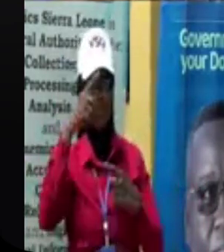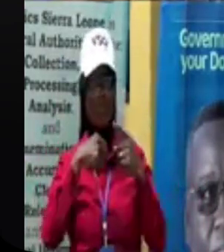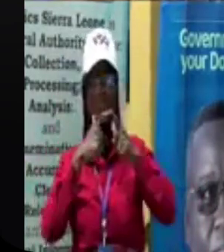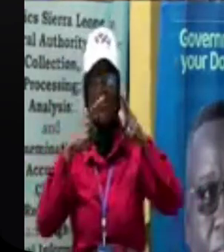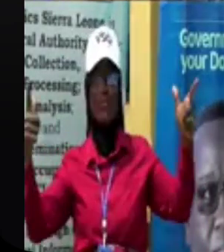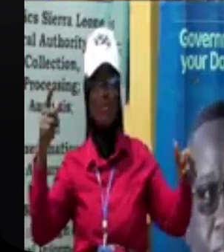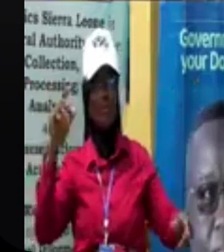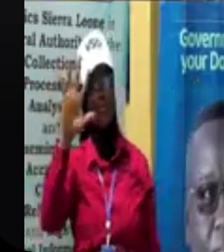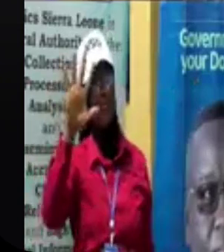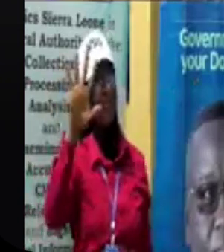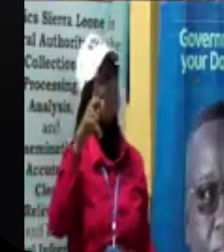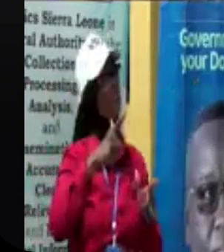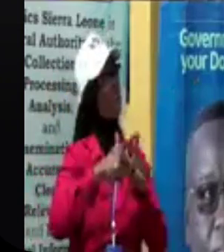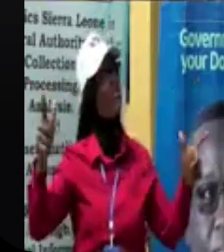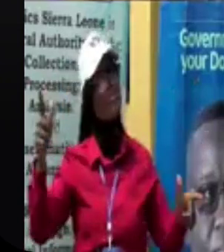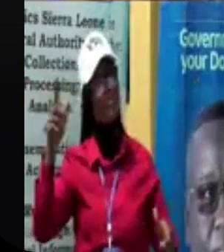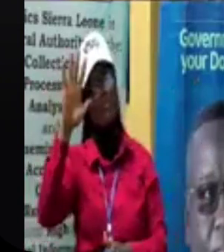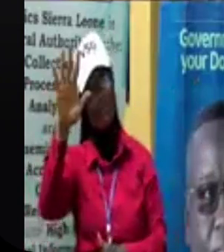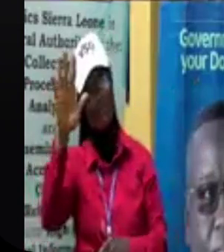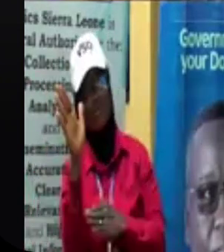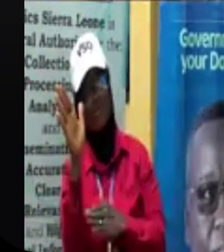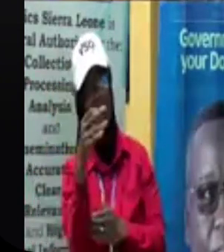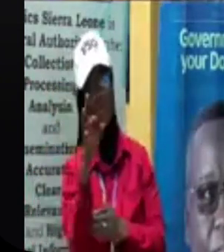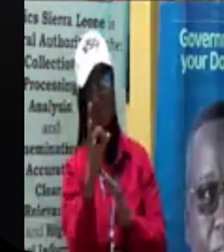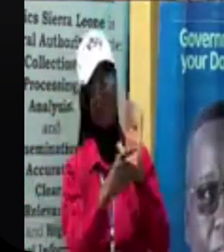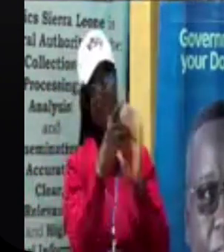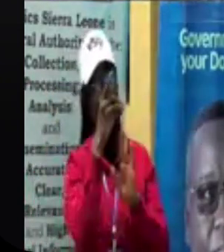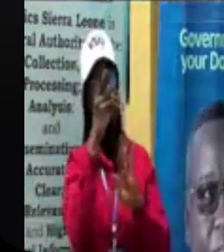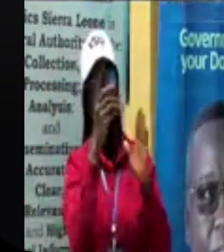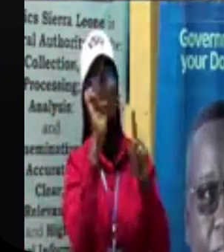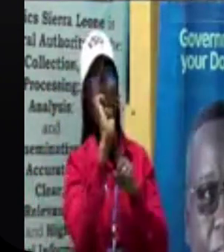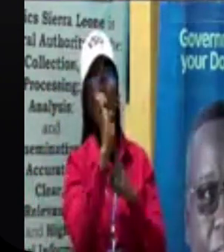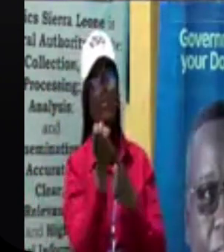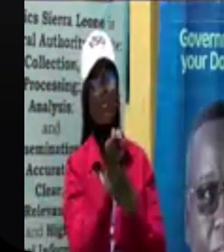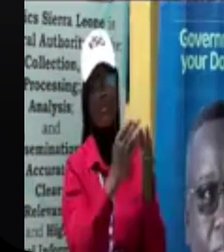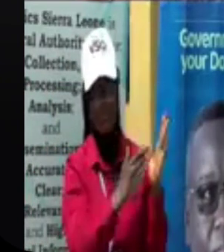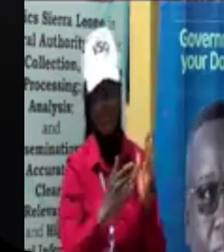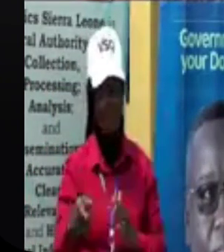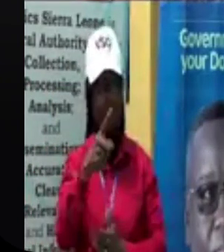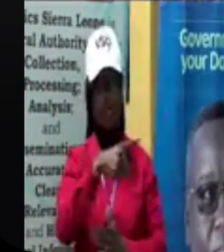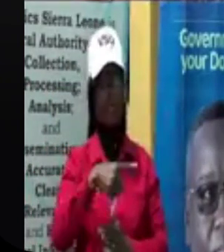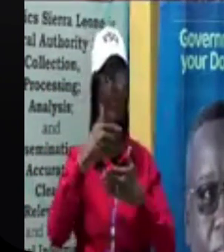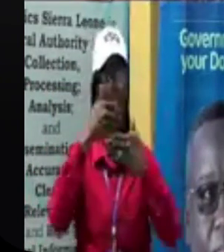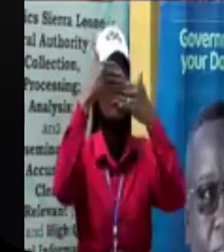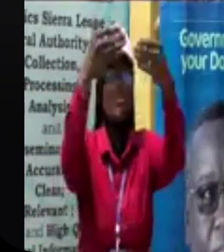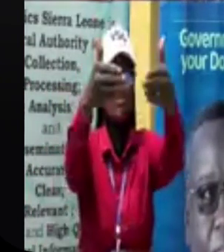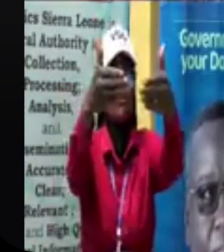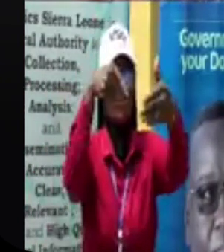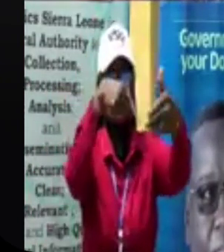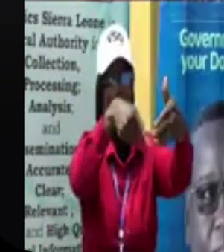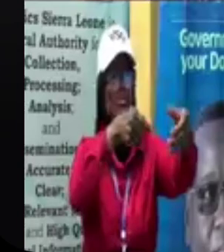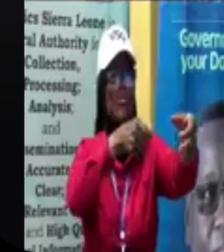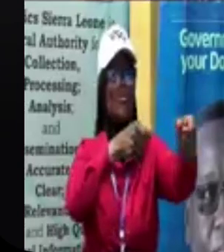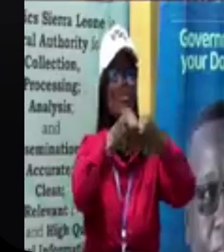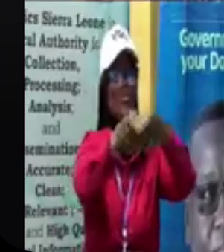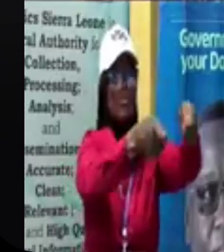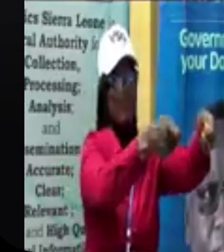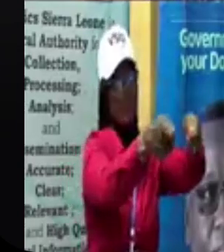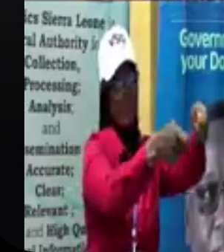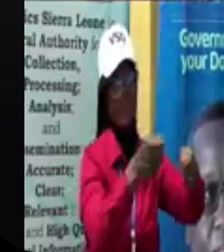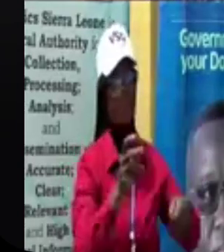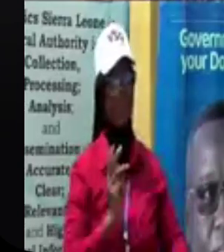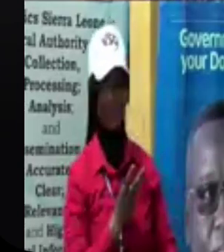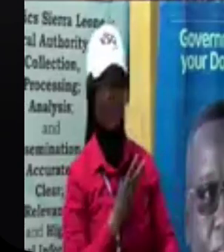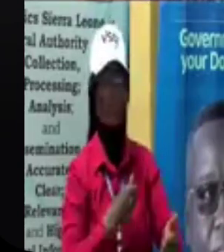so big five, the Ministry of Development and Economic Planning and then they ahead and then the coordinator for we. All